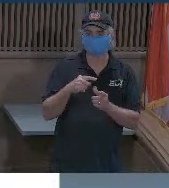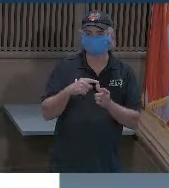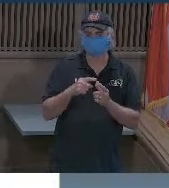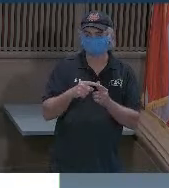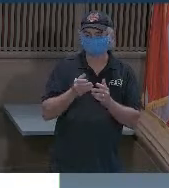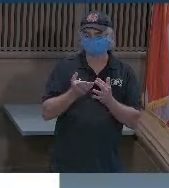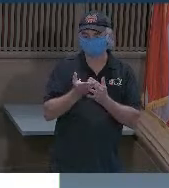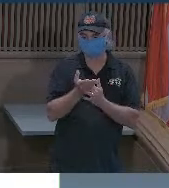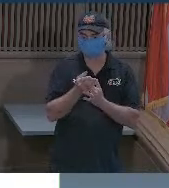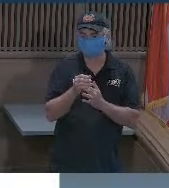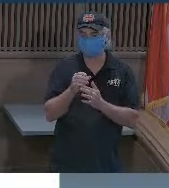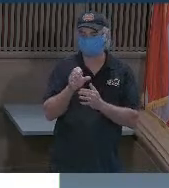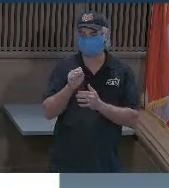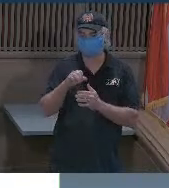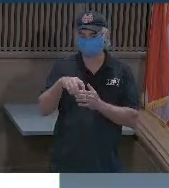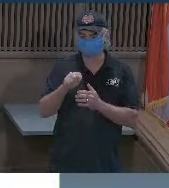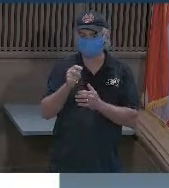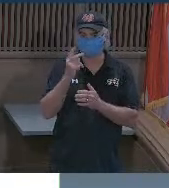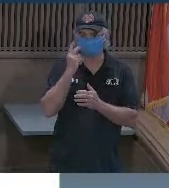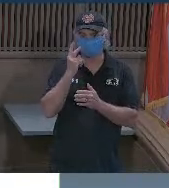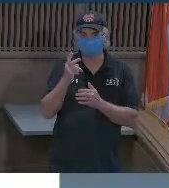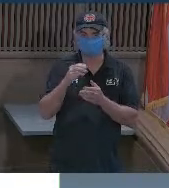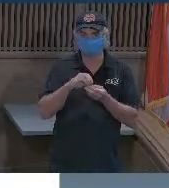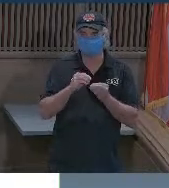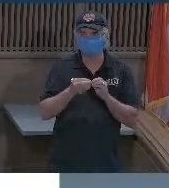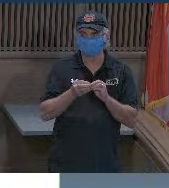September, we see a decline.